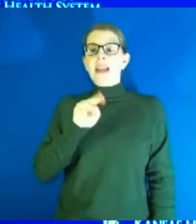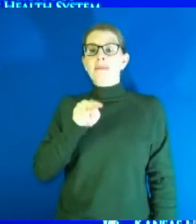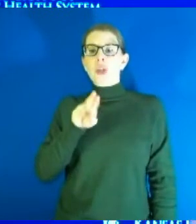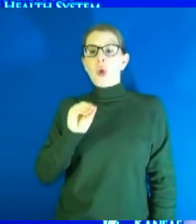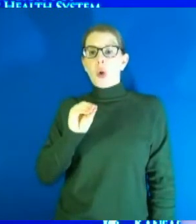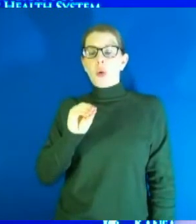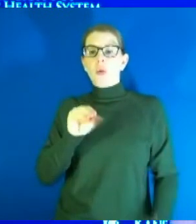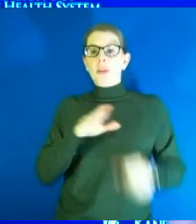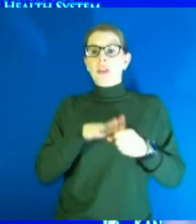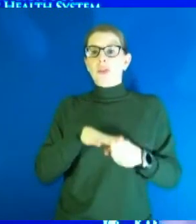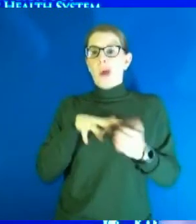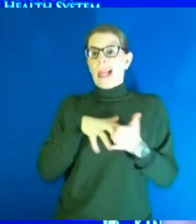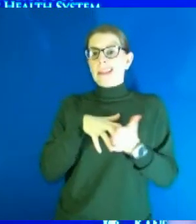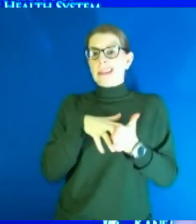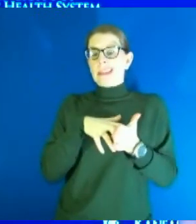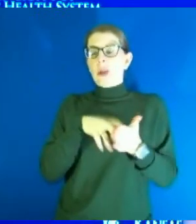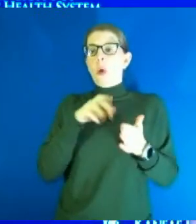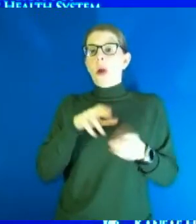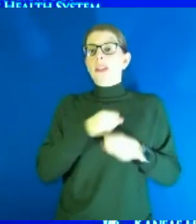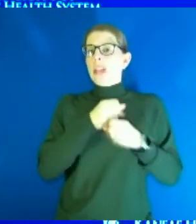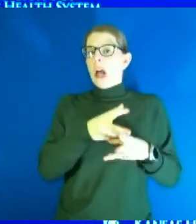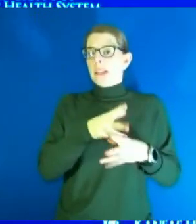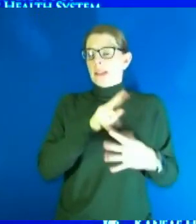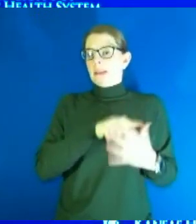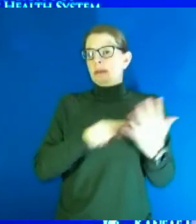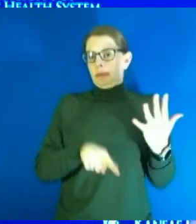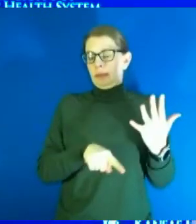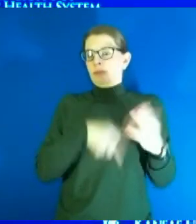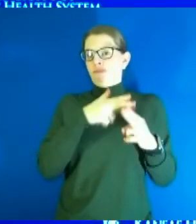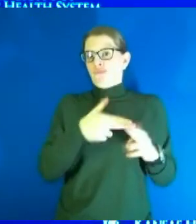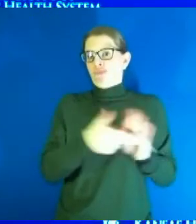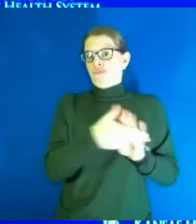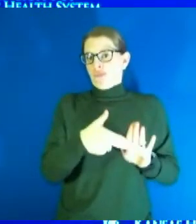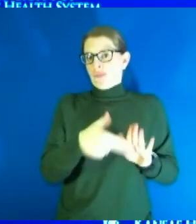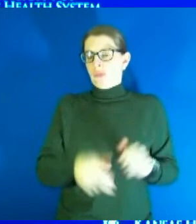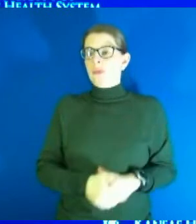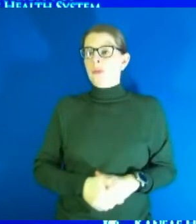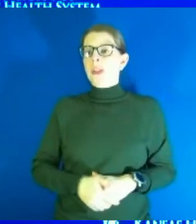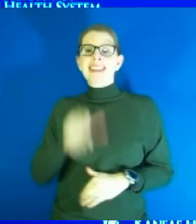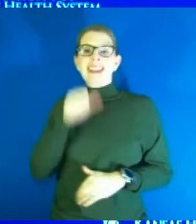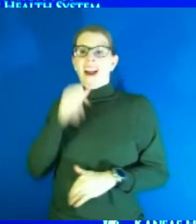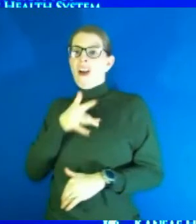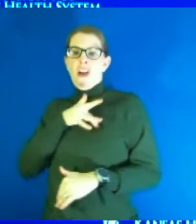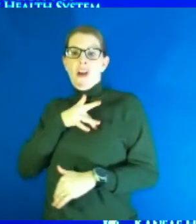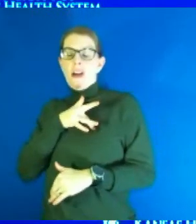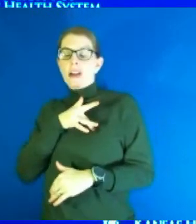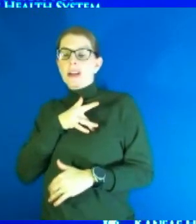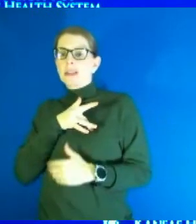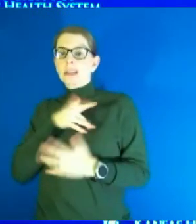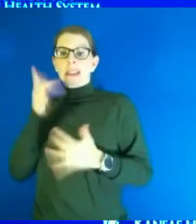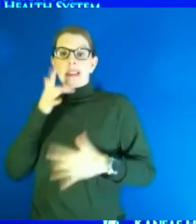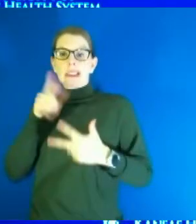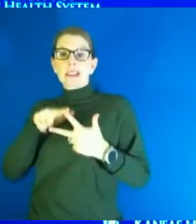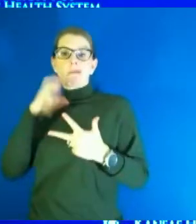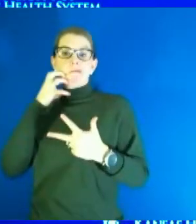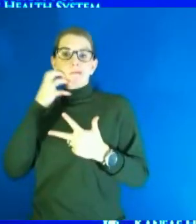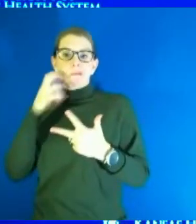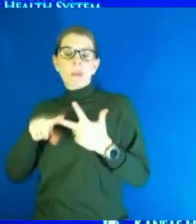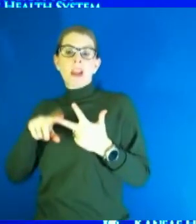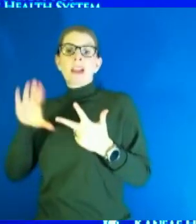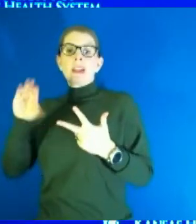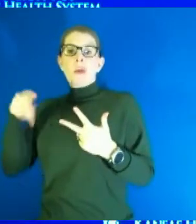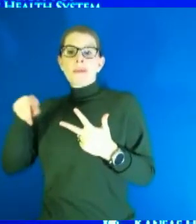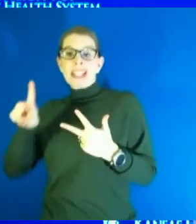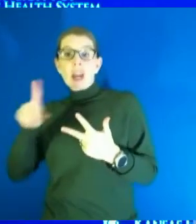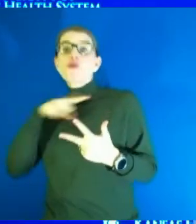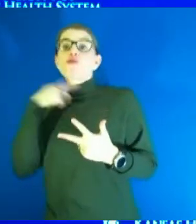or causes for immunosuppression, rather than something like heart disease, obesity, COPD. Those are risk factors for